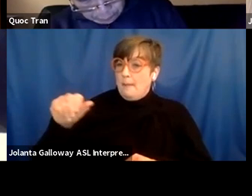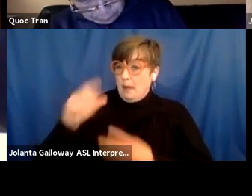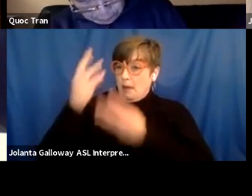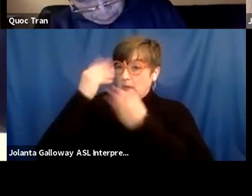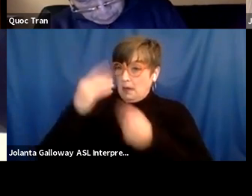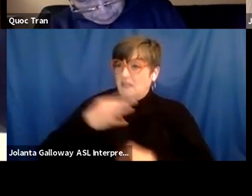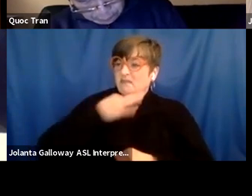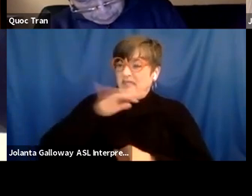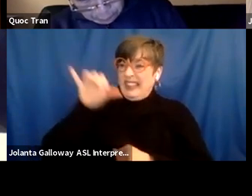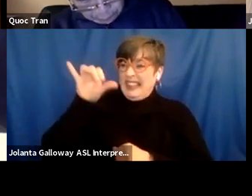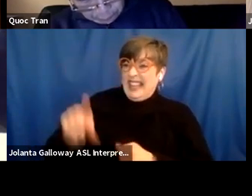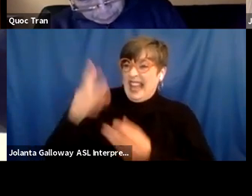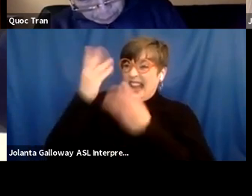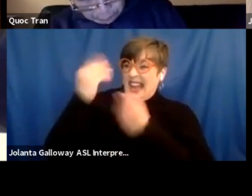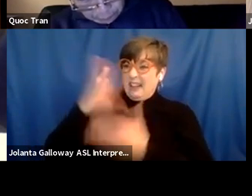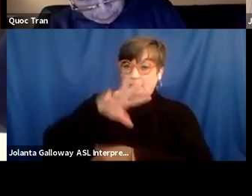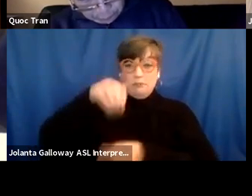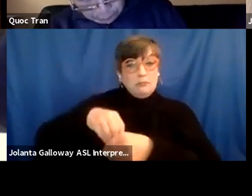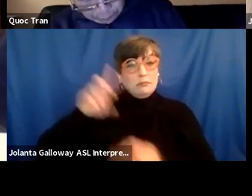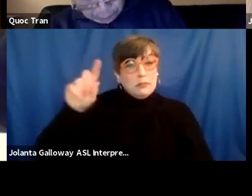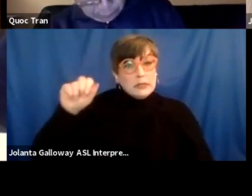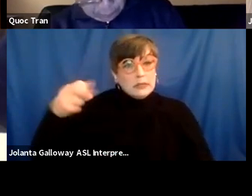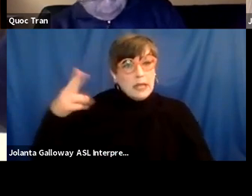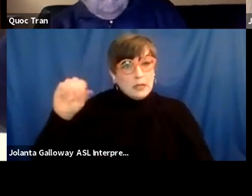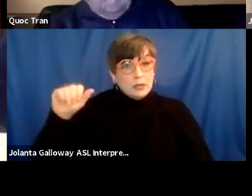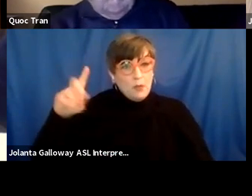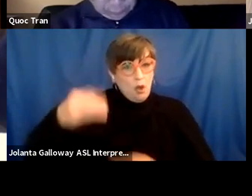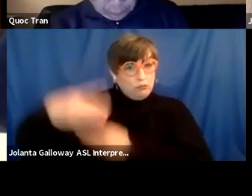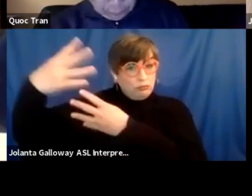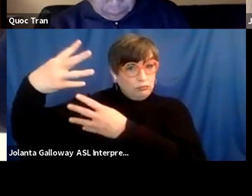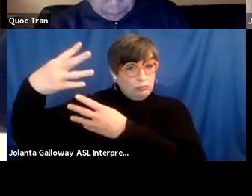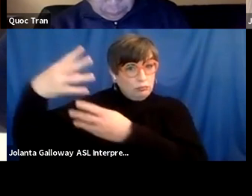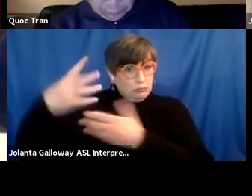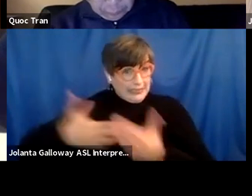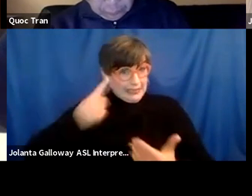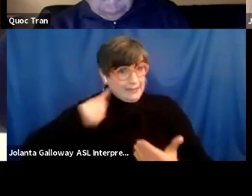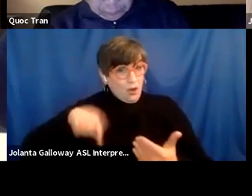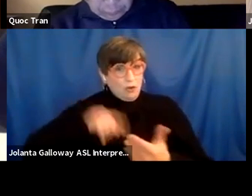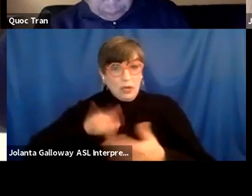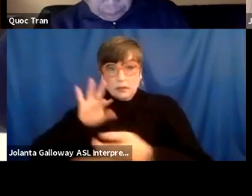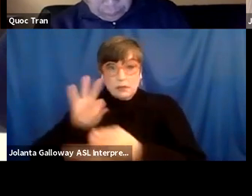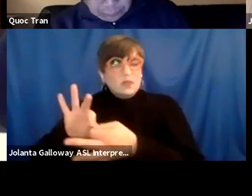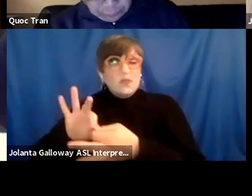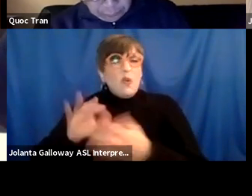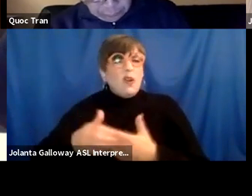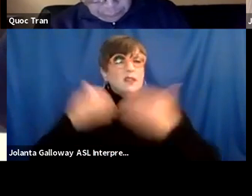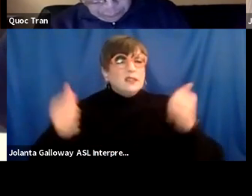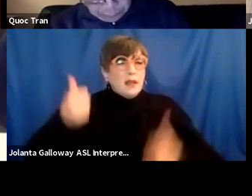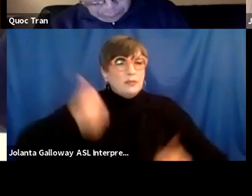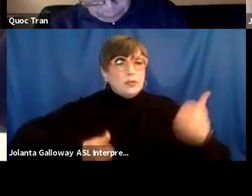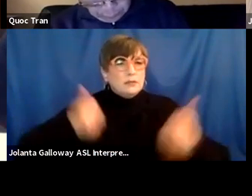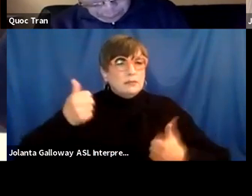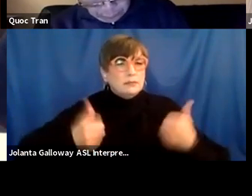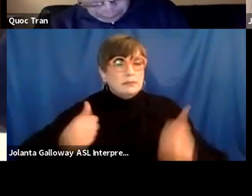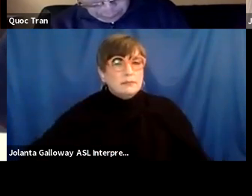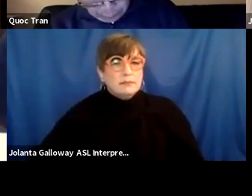to be part of the dashboard? Like, is that going to be linked in, or is this a separate thing that I'm just